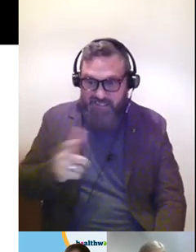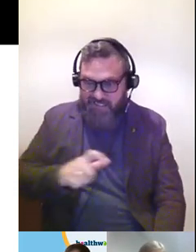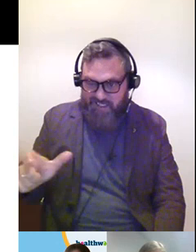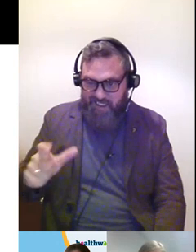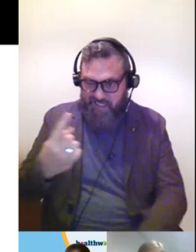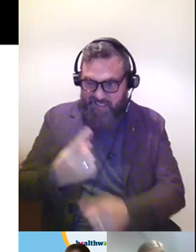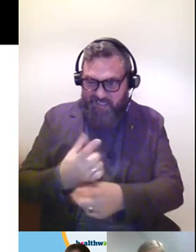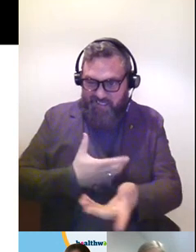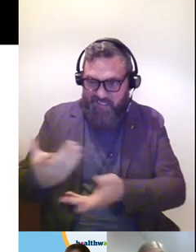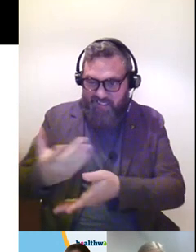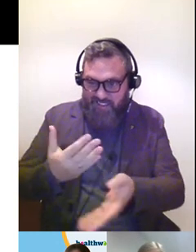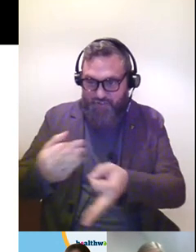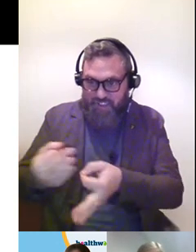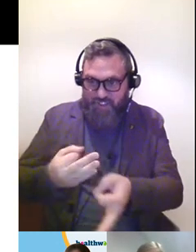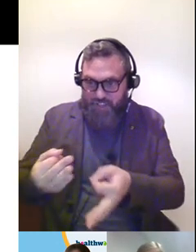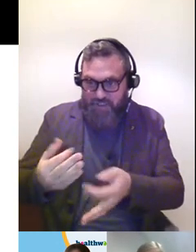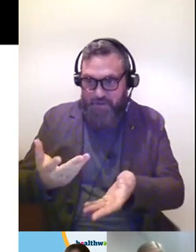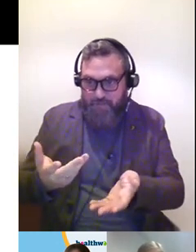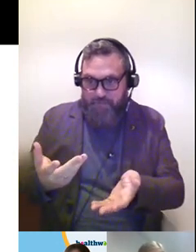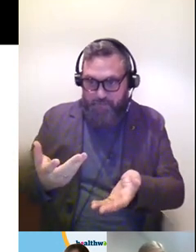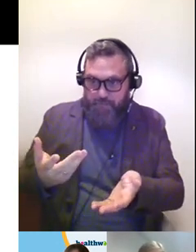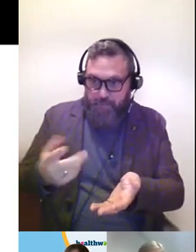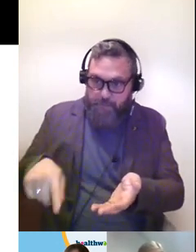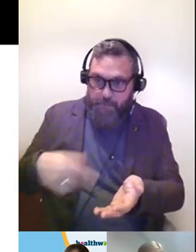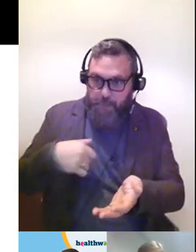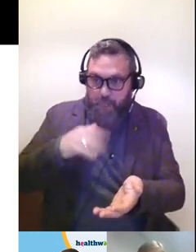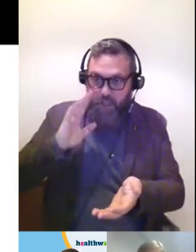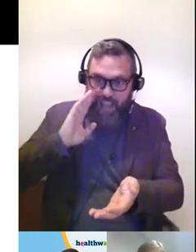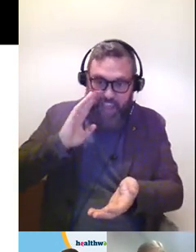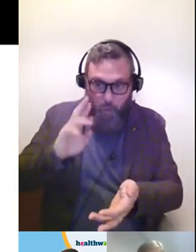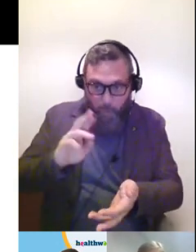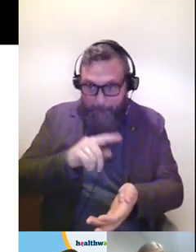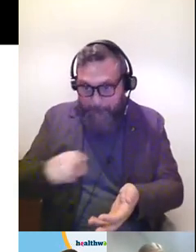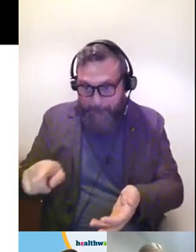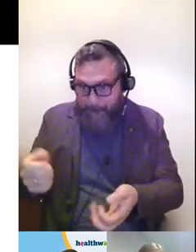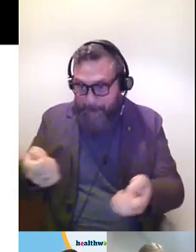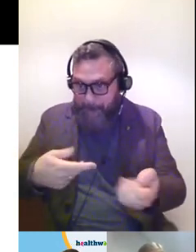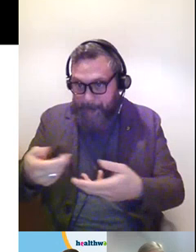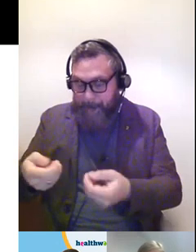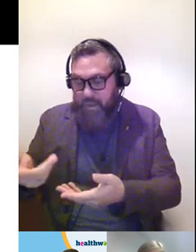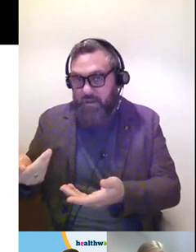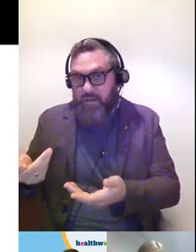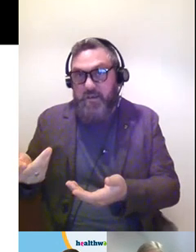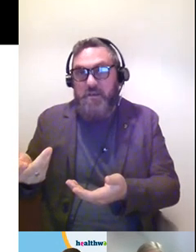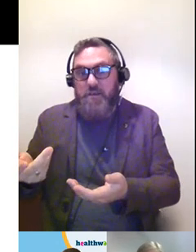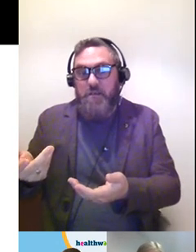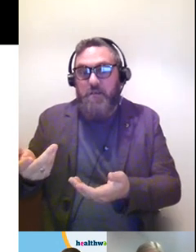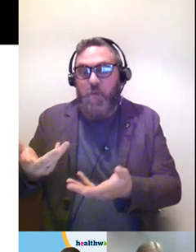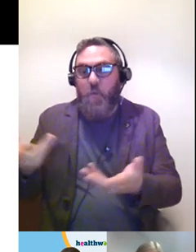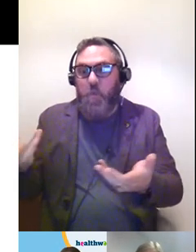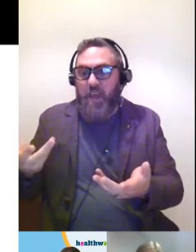but one of the things I'm hoping we'll hear about on this call is what sort of areas you think we should